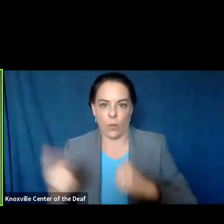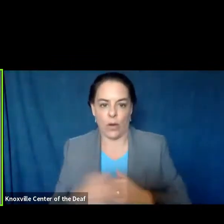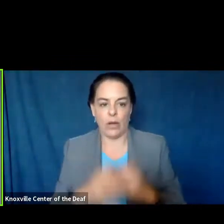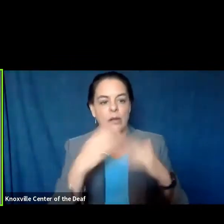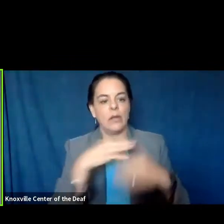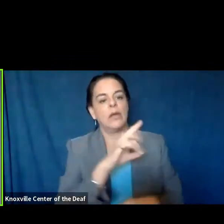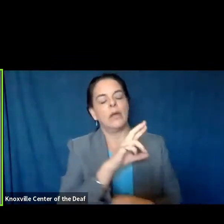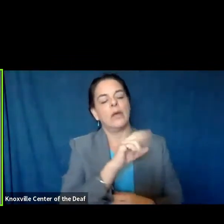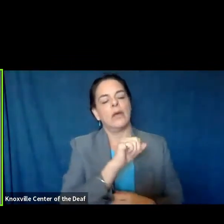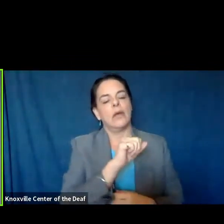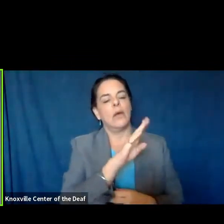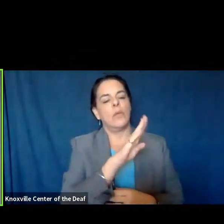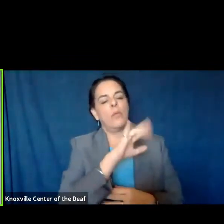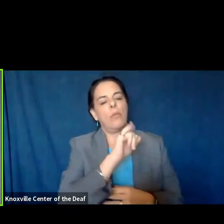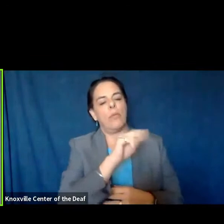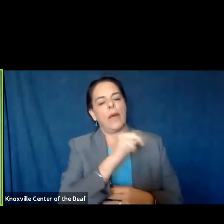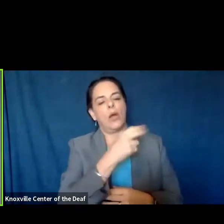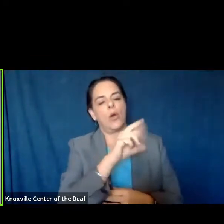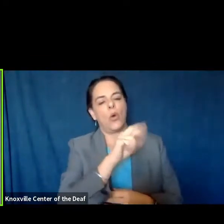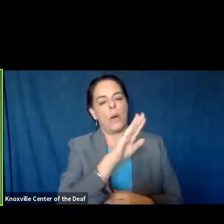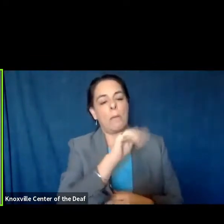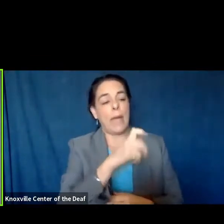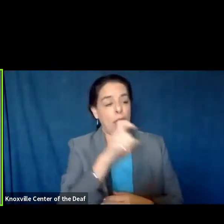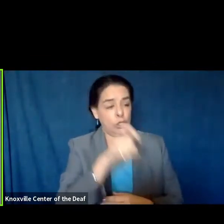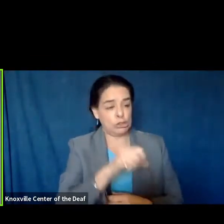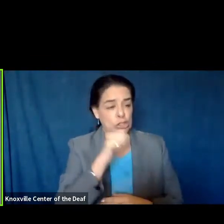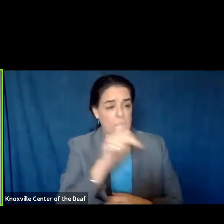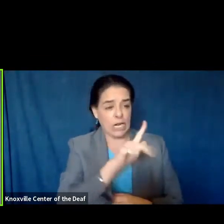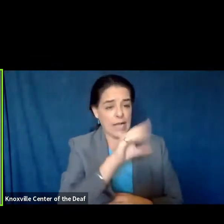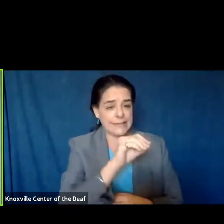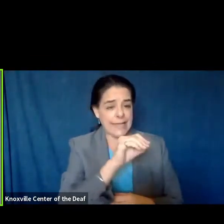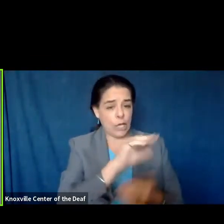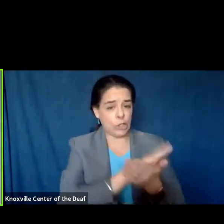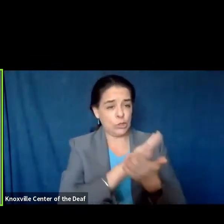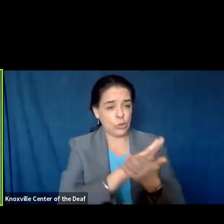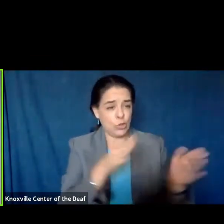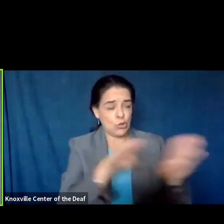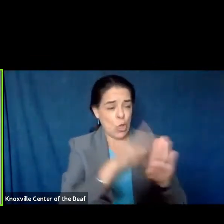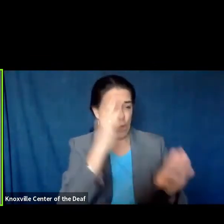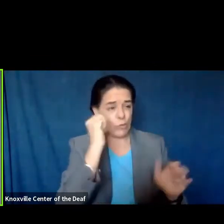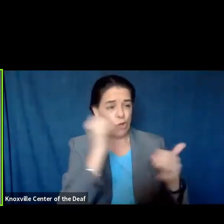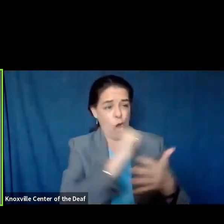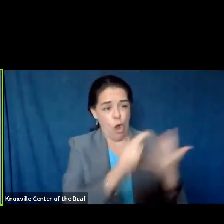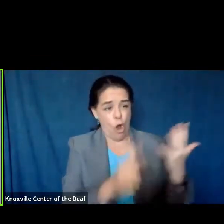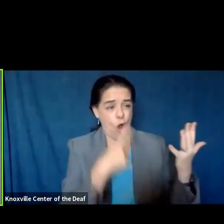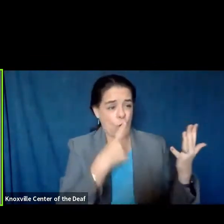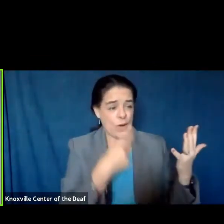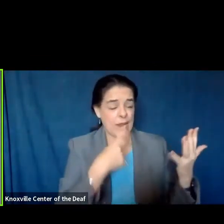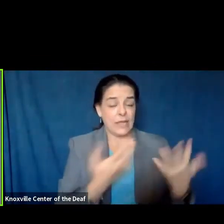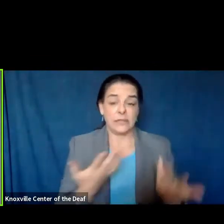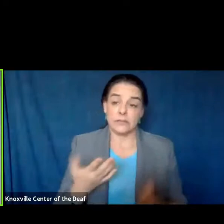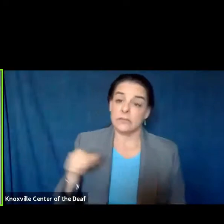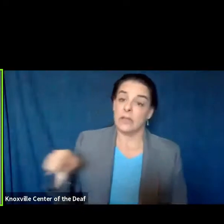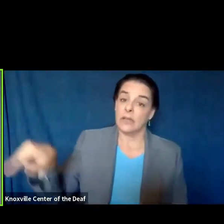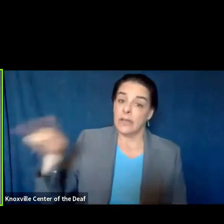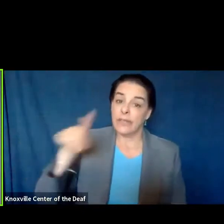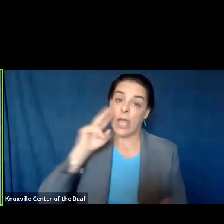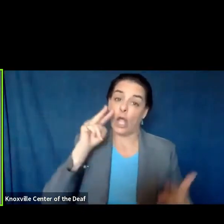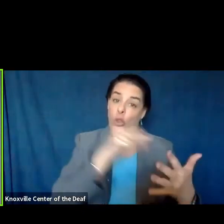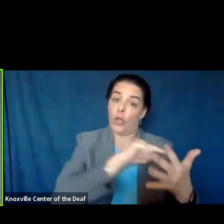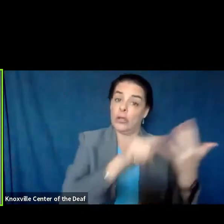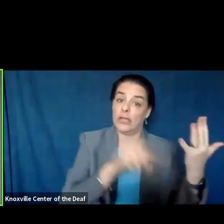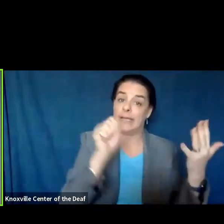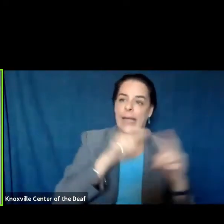County schools close since we are all red? Their metrics are also, while they look at our benchmarks, they also look at their internal metrics